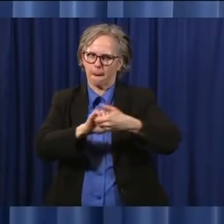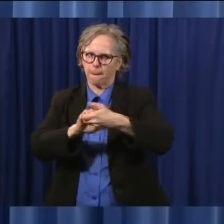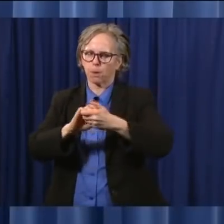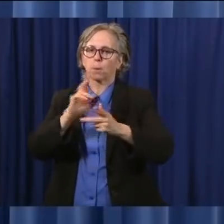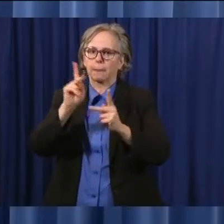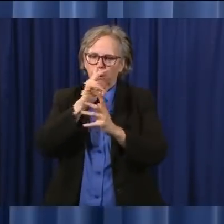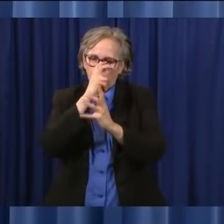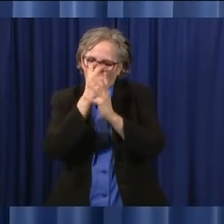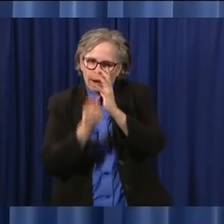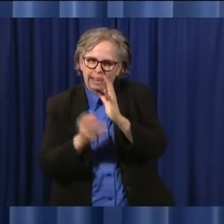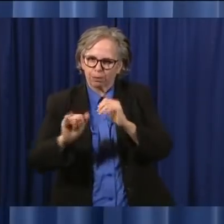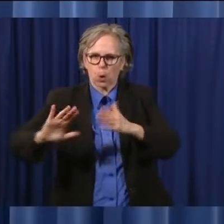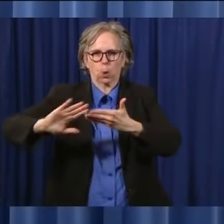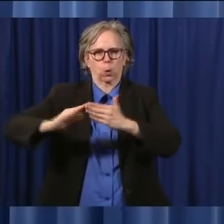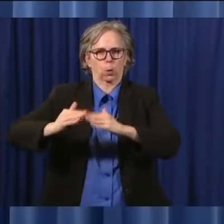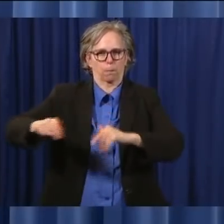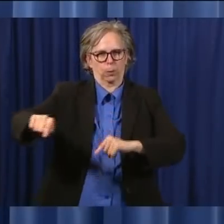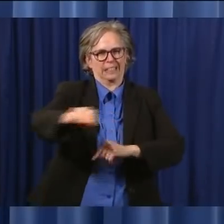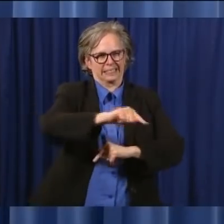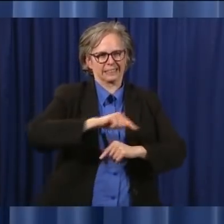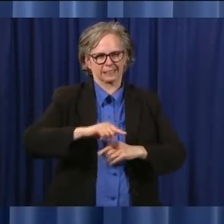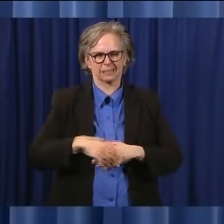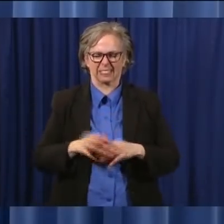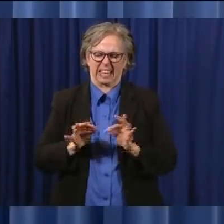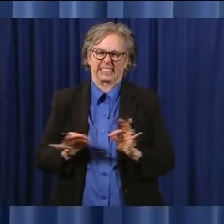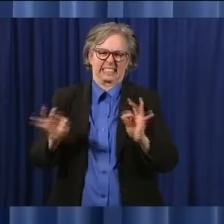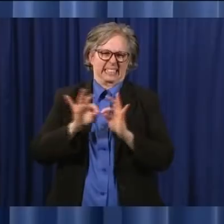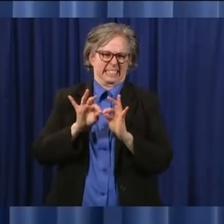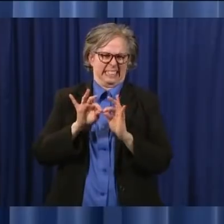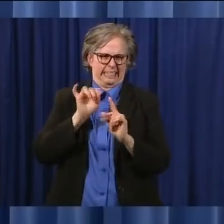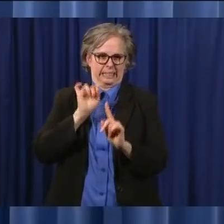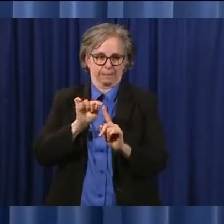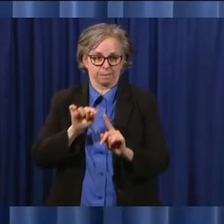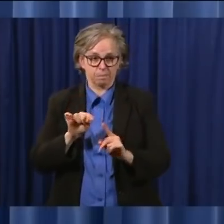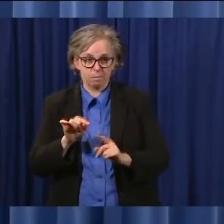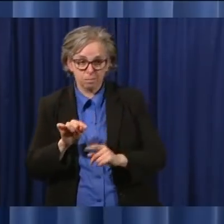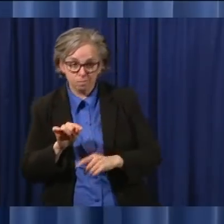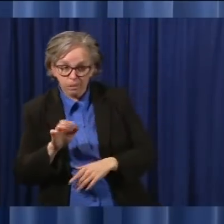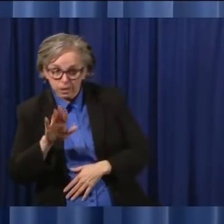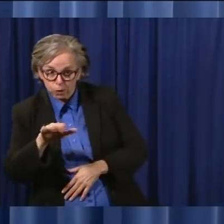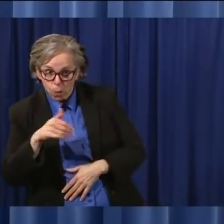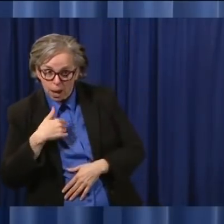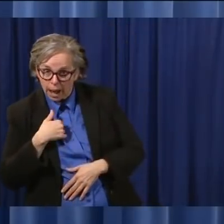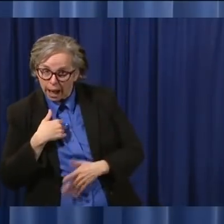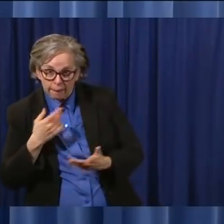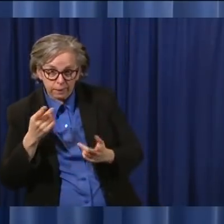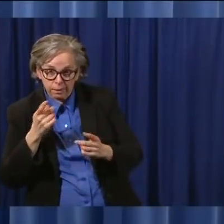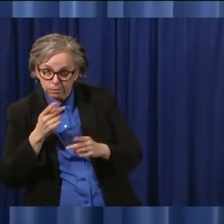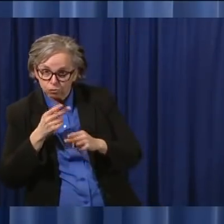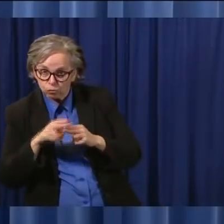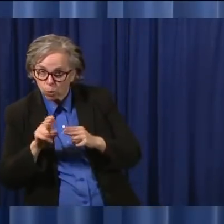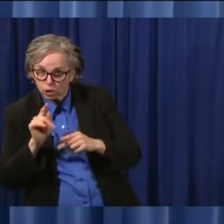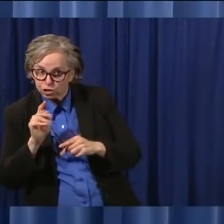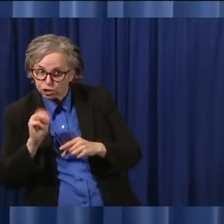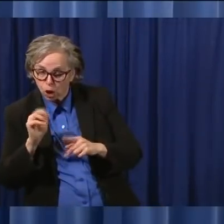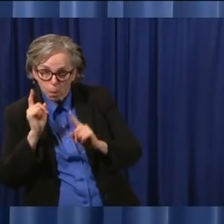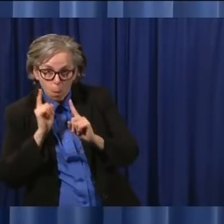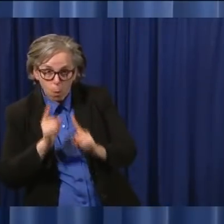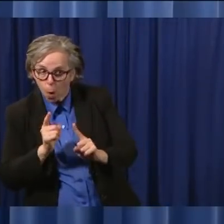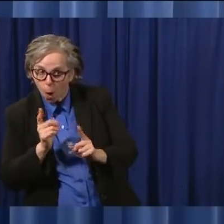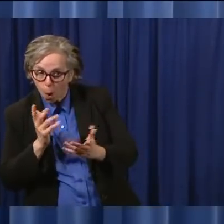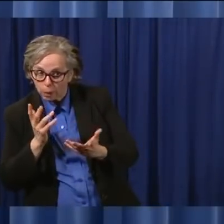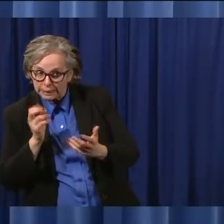is the key for us. So you have a short term, so that we can see results long